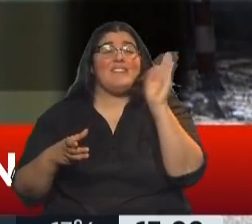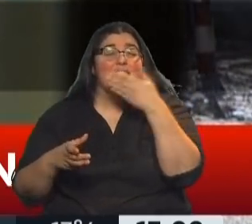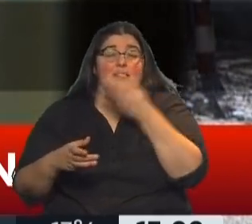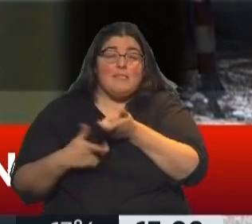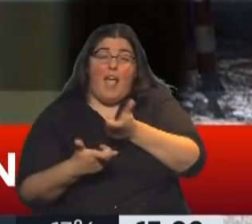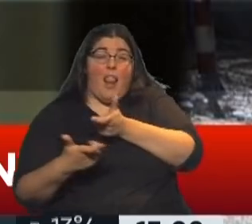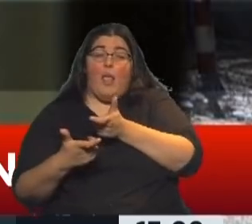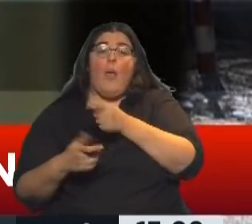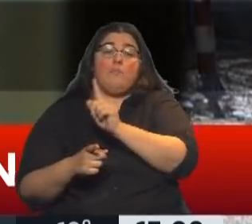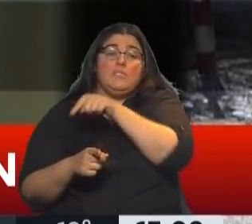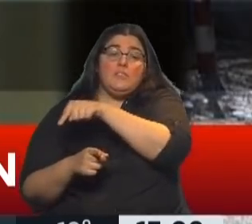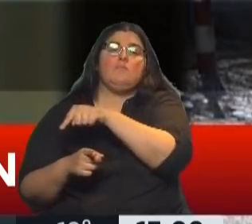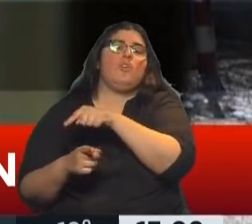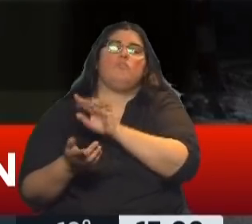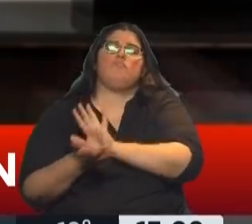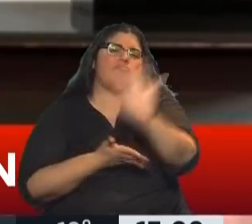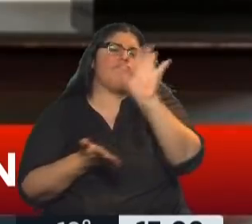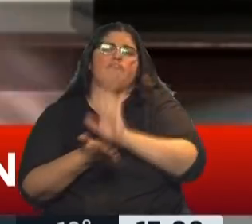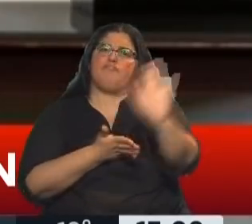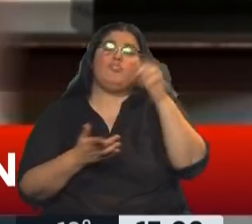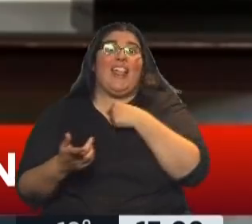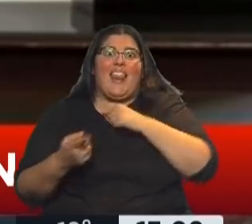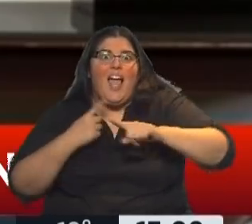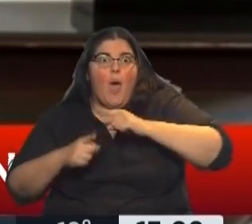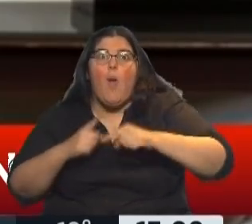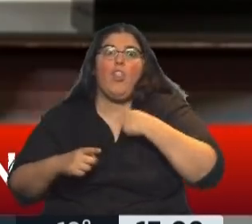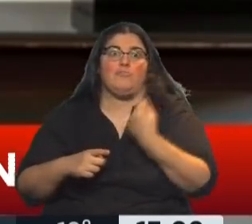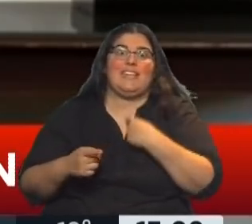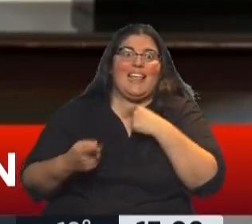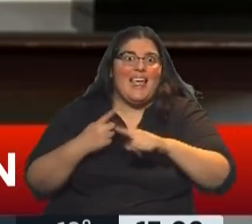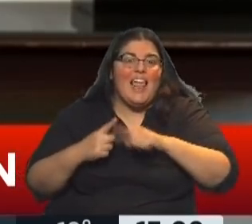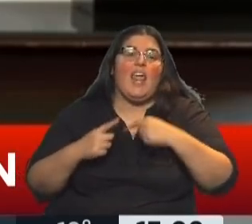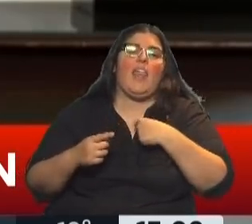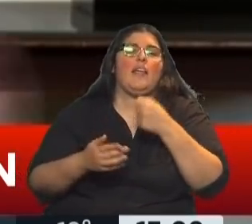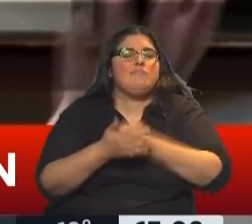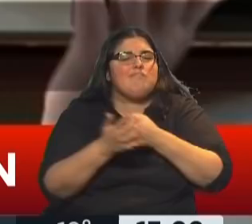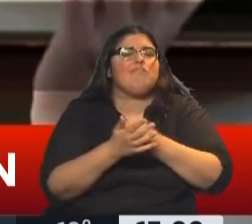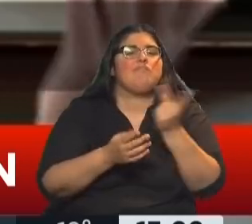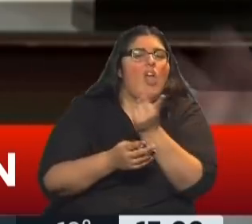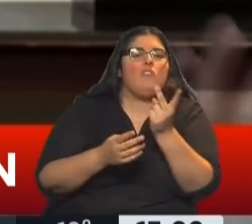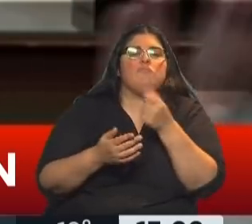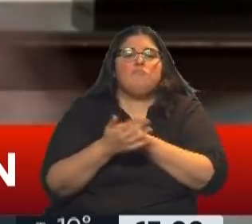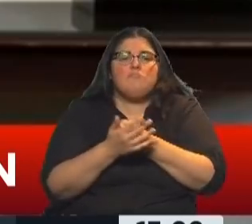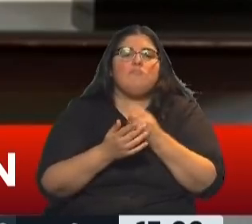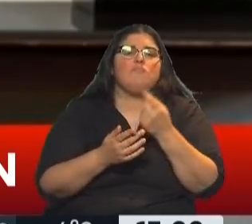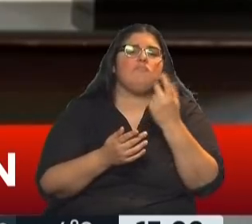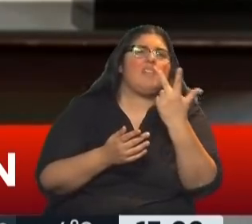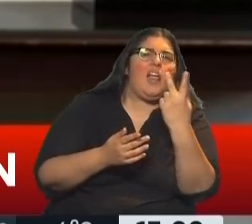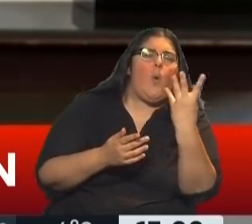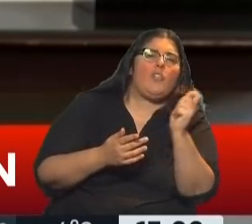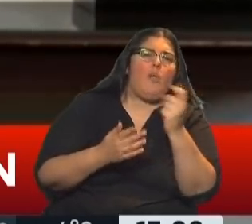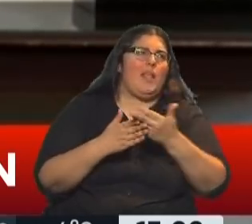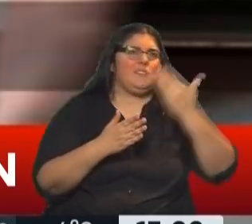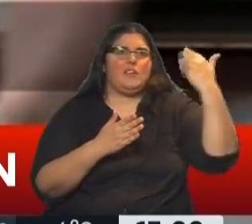the Taliban are refusing, and we tried. I tried to persuade the Taliban. This is months back, 3 or 4 months